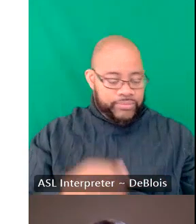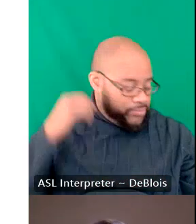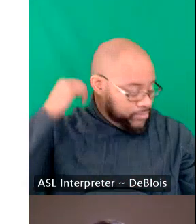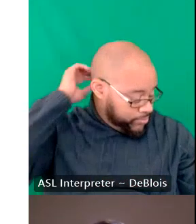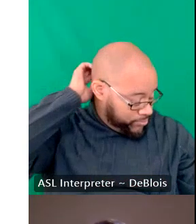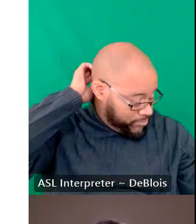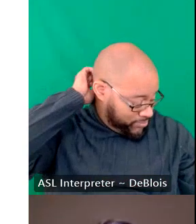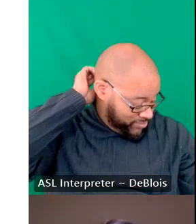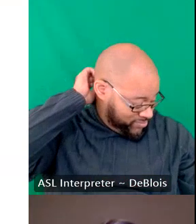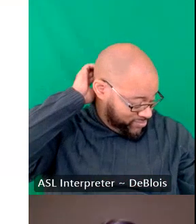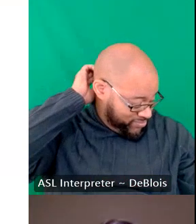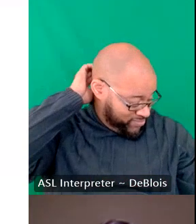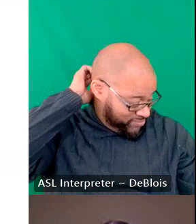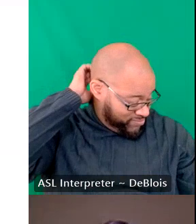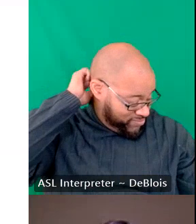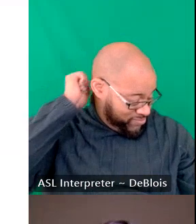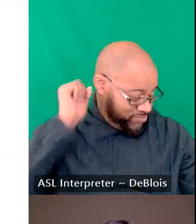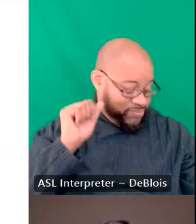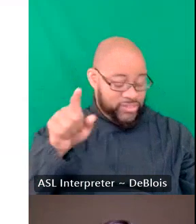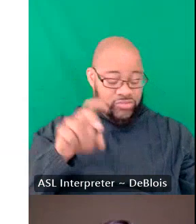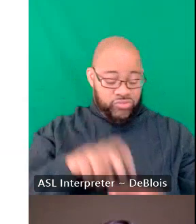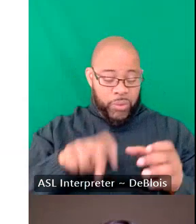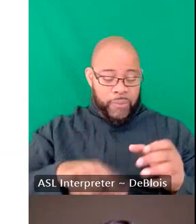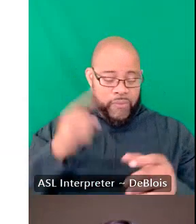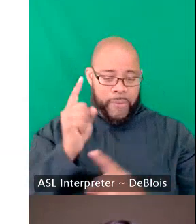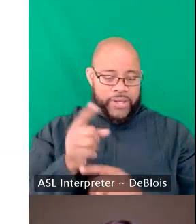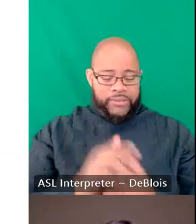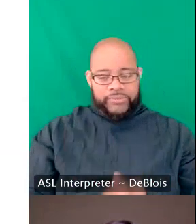I think she dropped out for a minute.